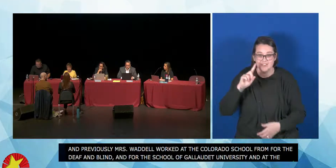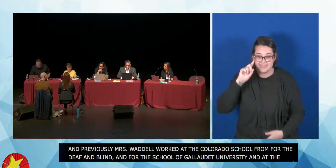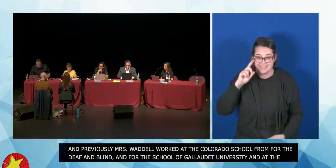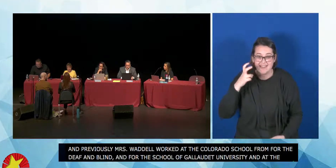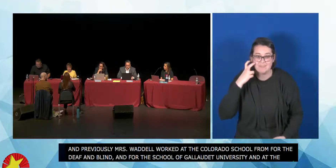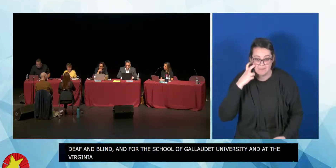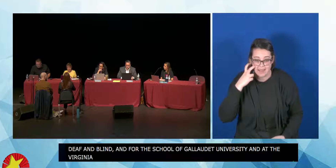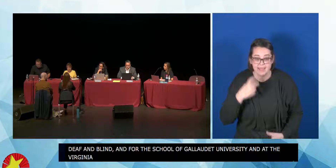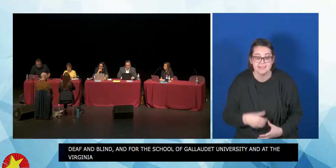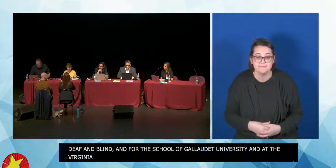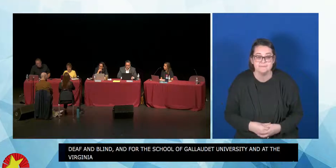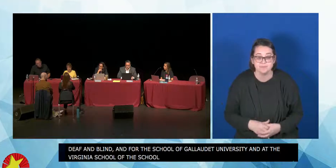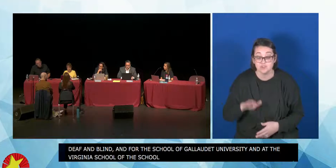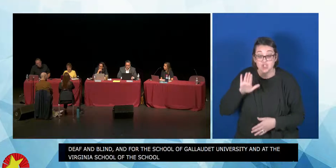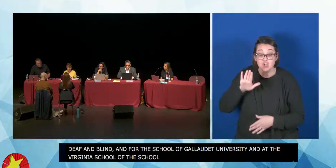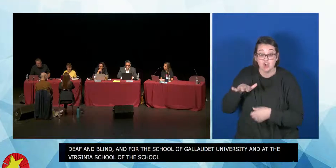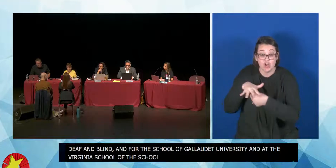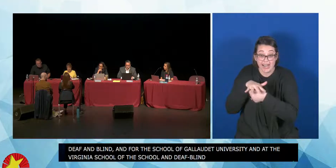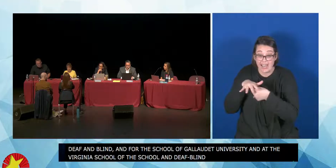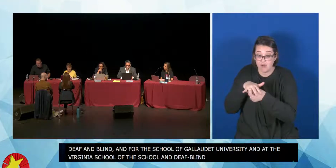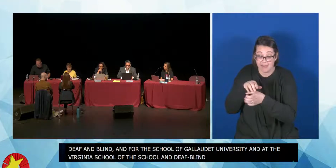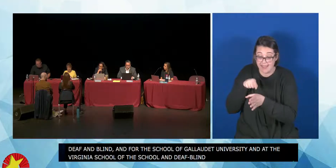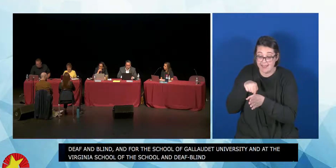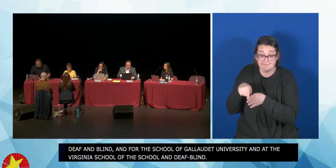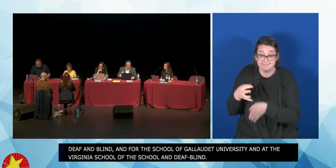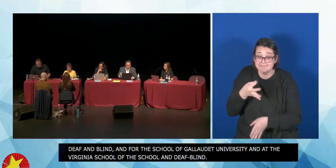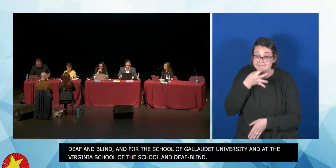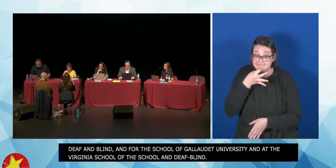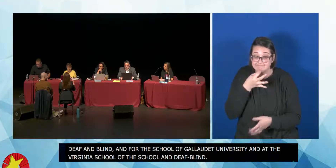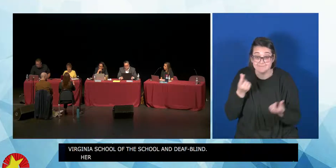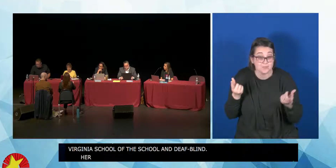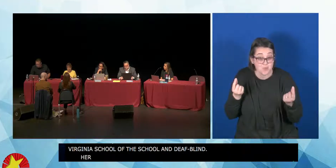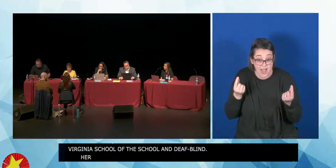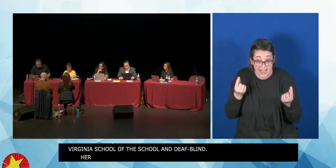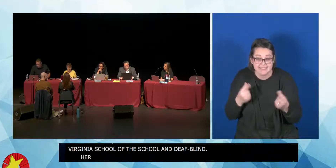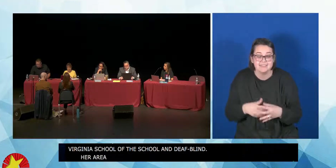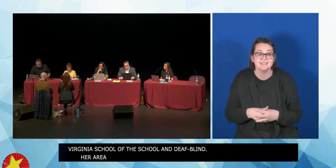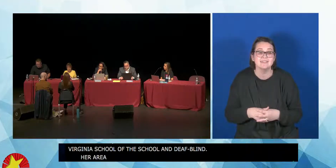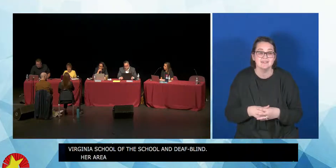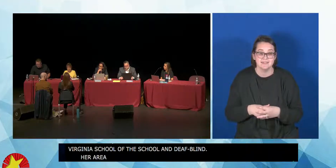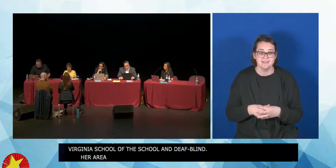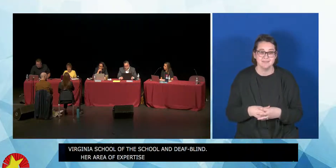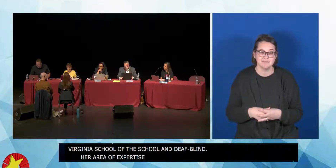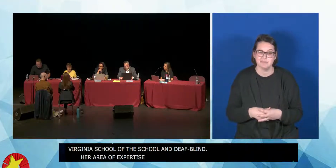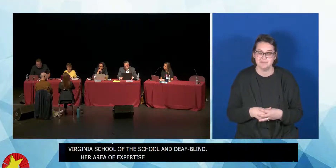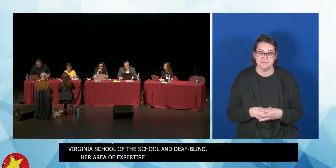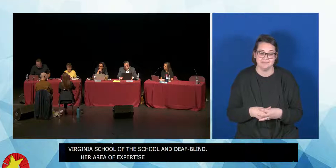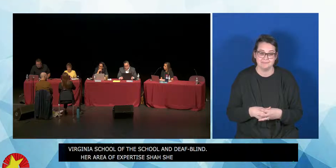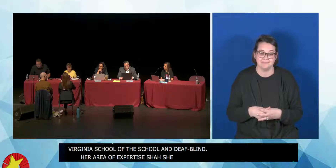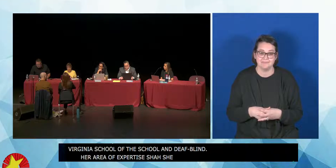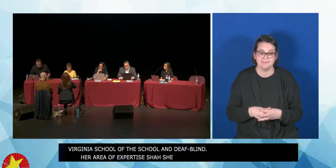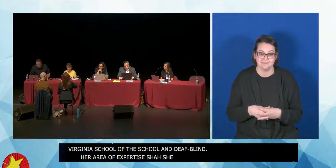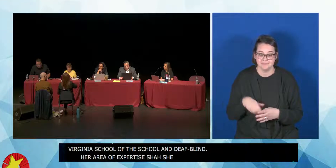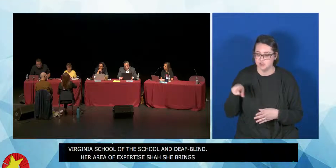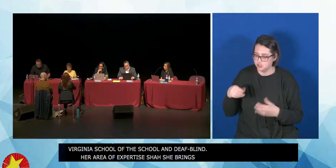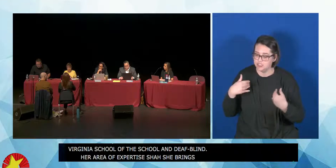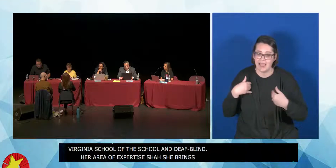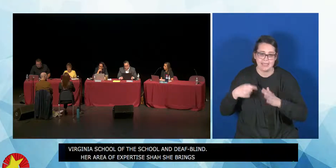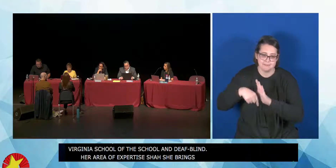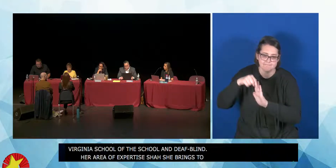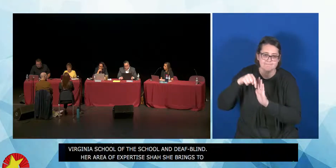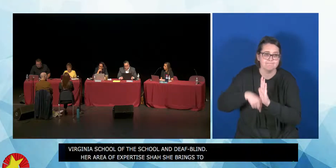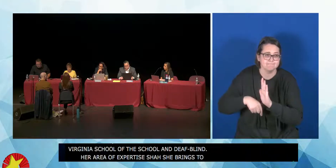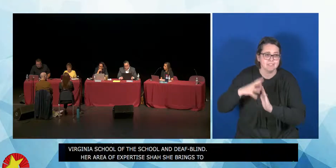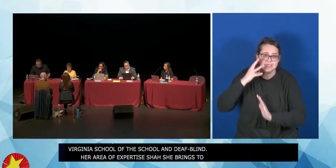area of expertise that she brings to ASCB is extensive experience in